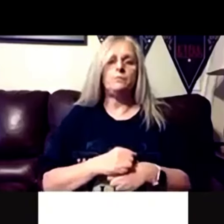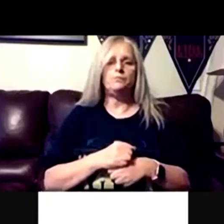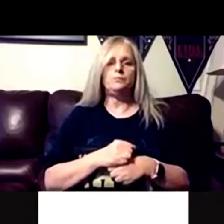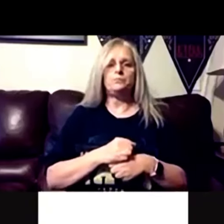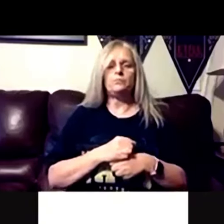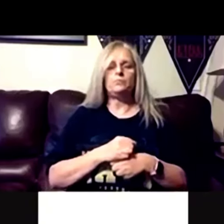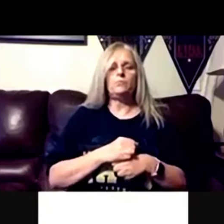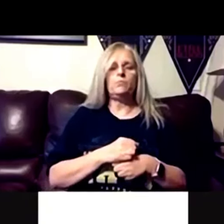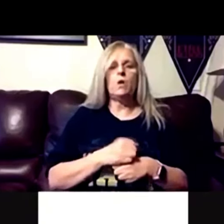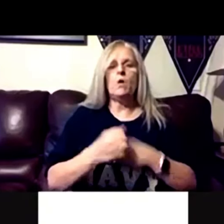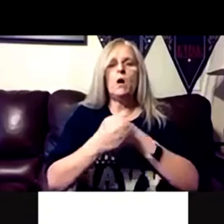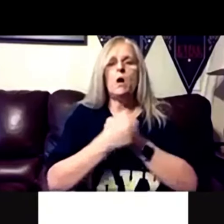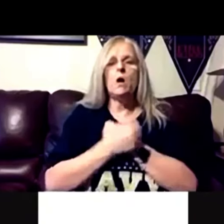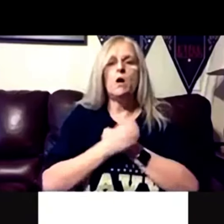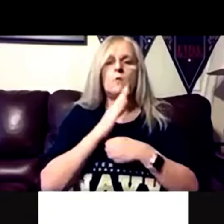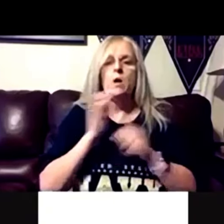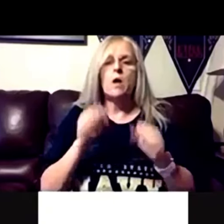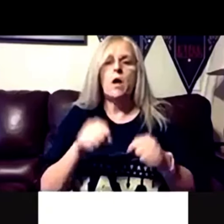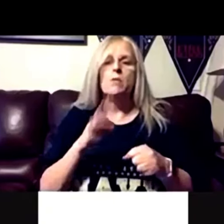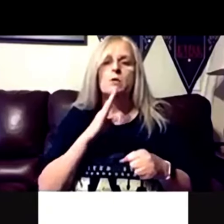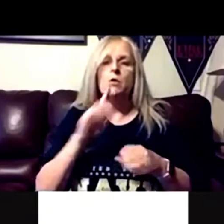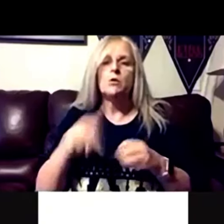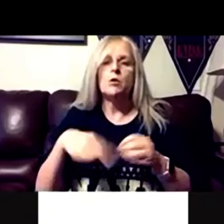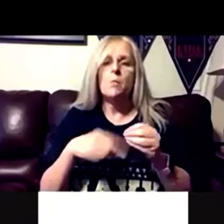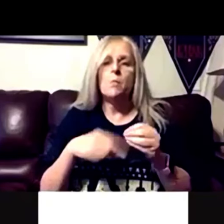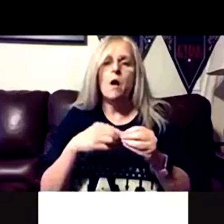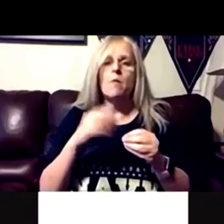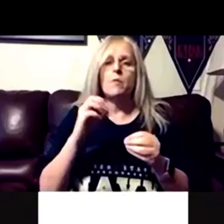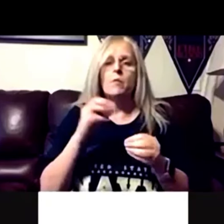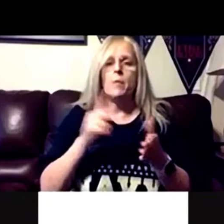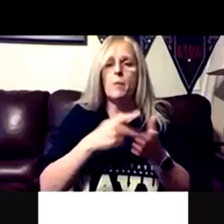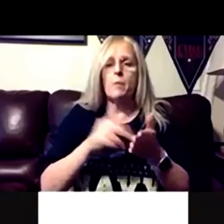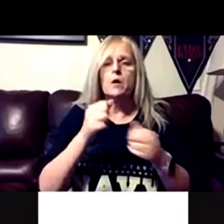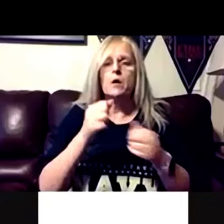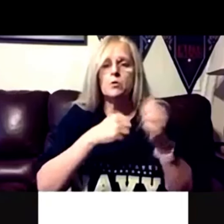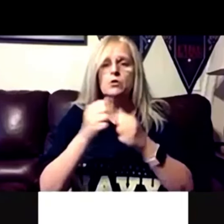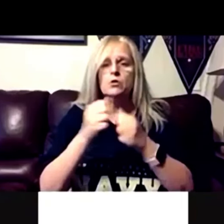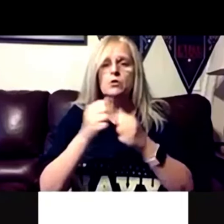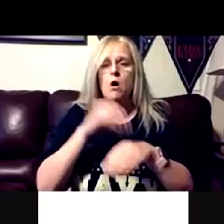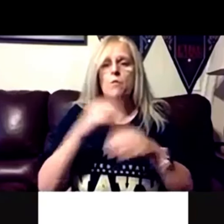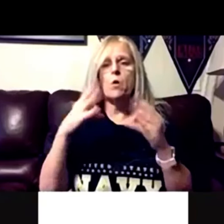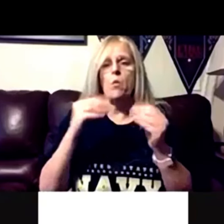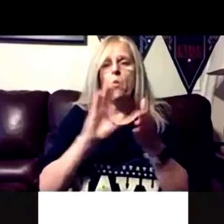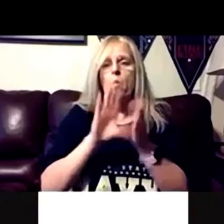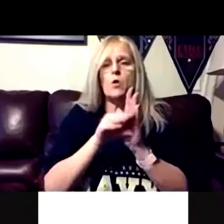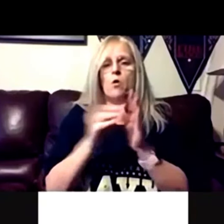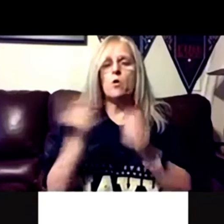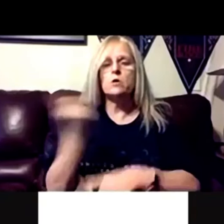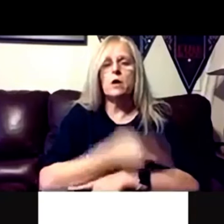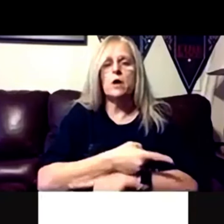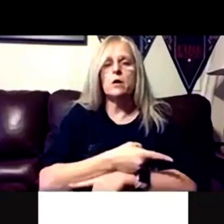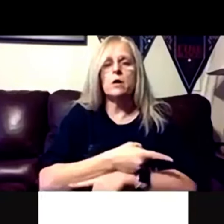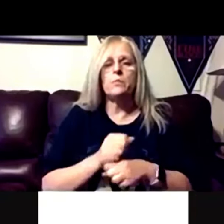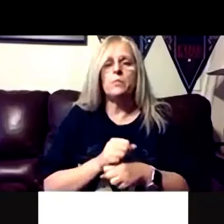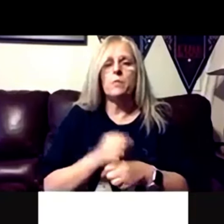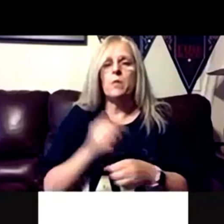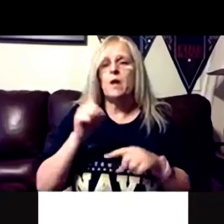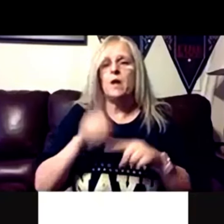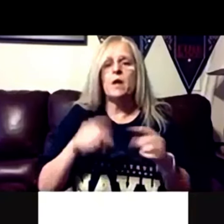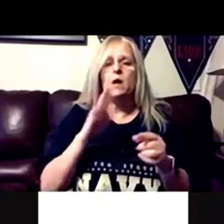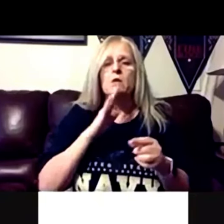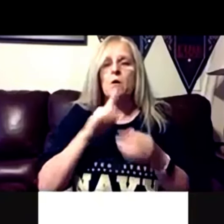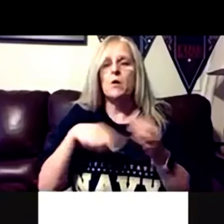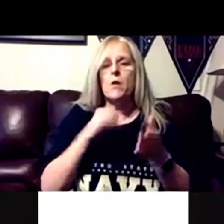I would love to be able to talk to you about the pay structure on this webinar today, but I can't talk about the pay structure on an